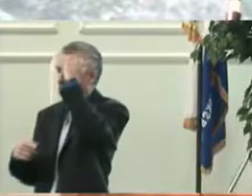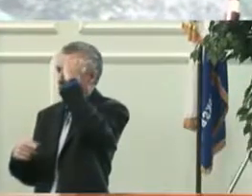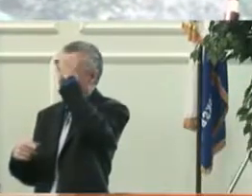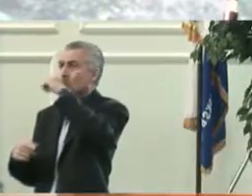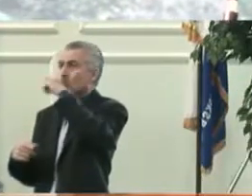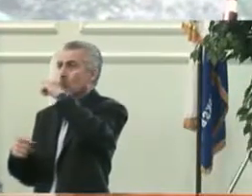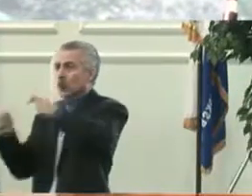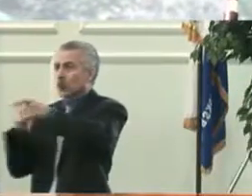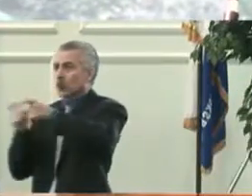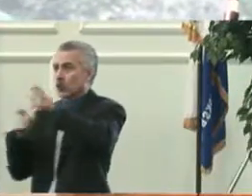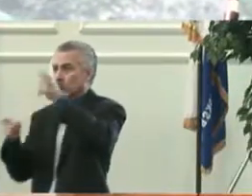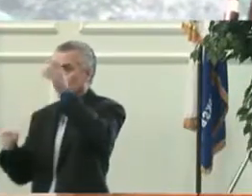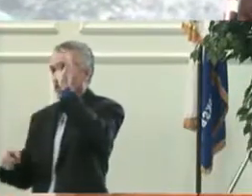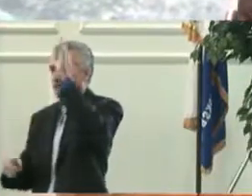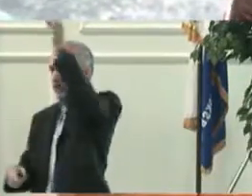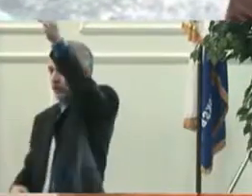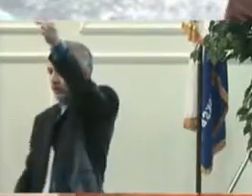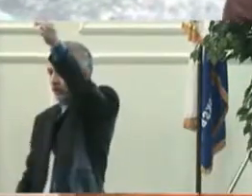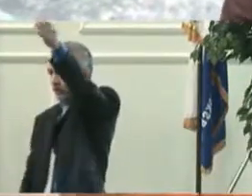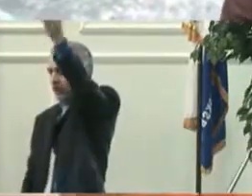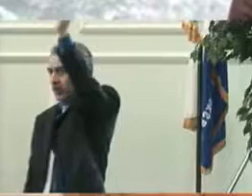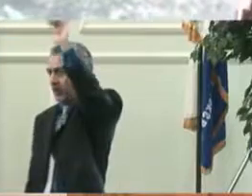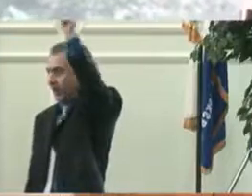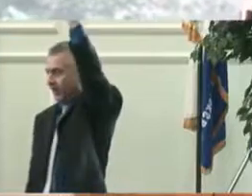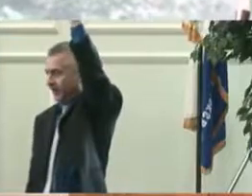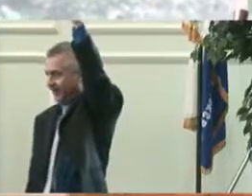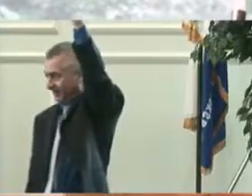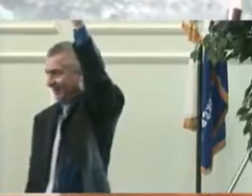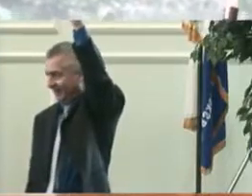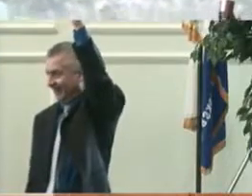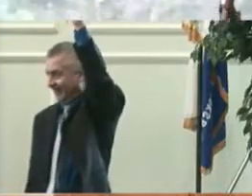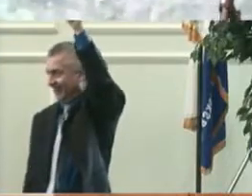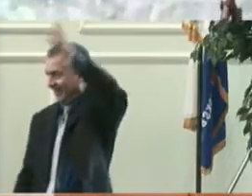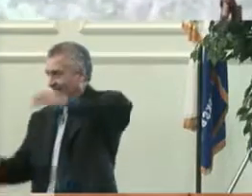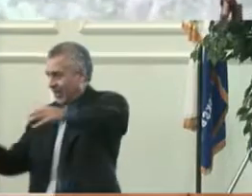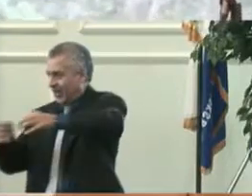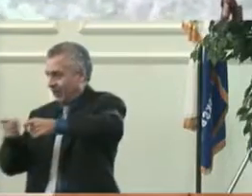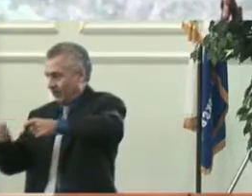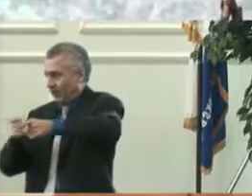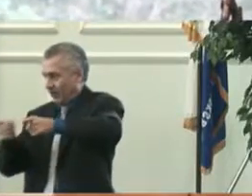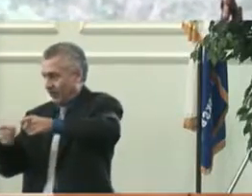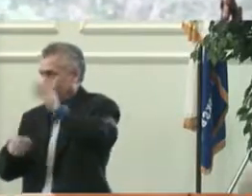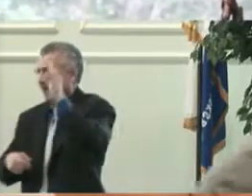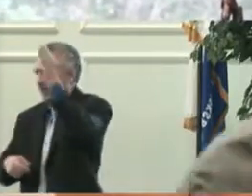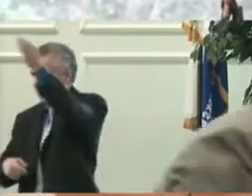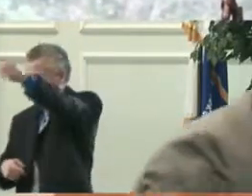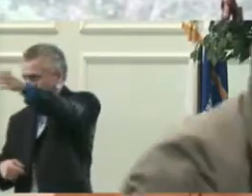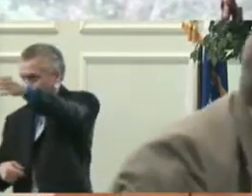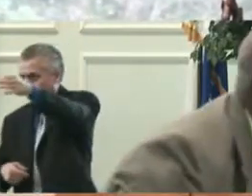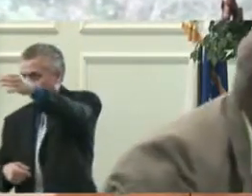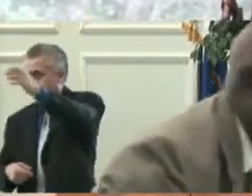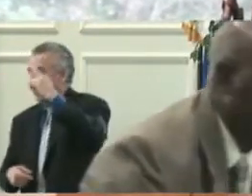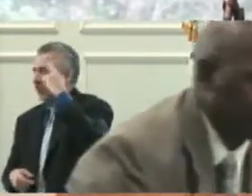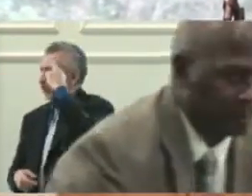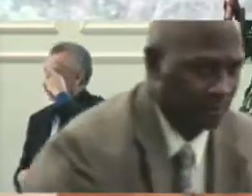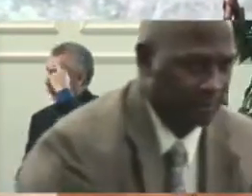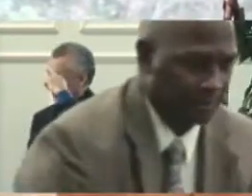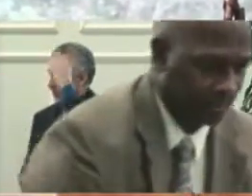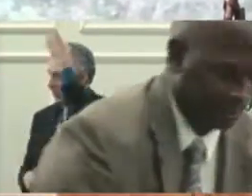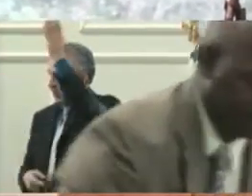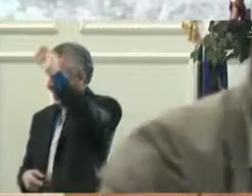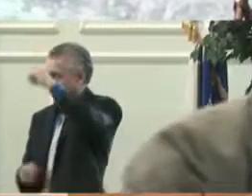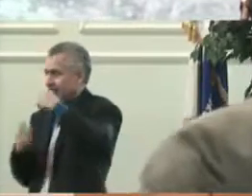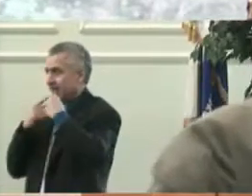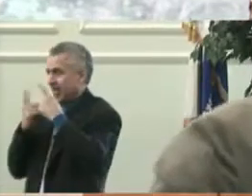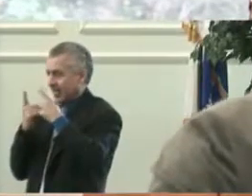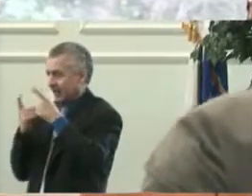amen? And that is God. And there is a reason why God tells us these things in advance. And Jesus put it